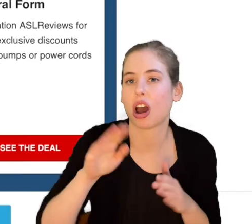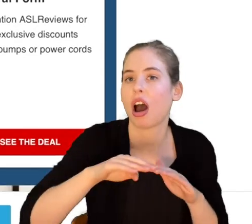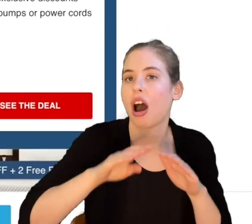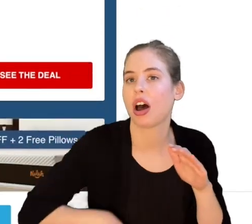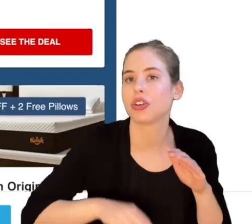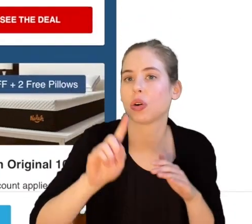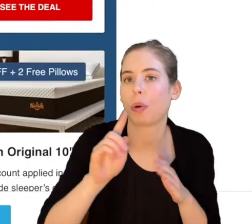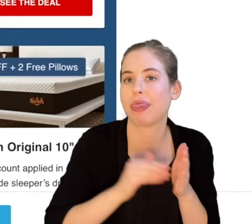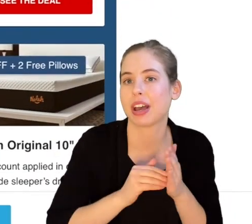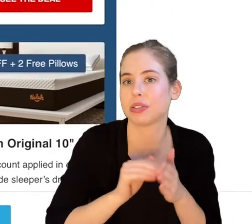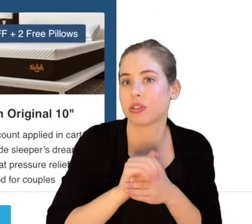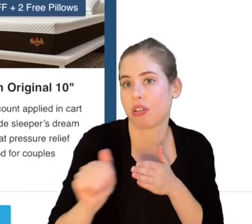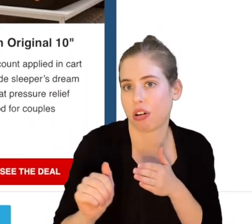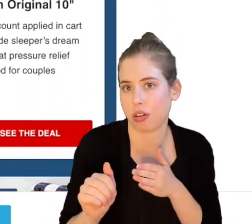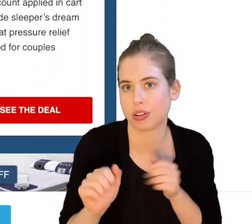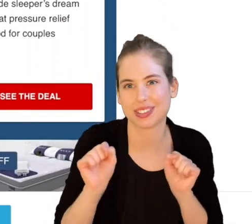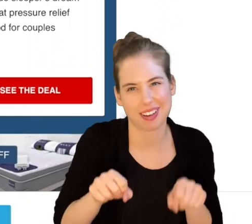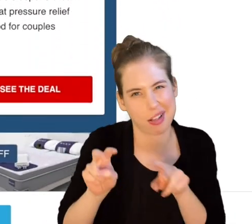coupons for you there.